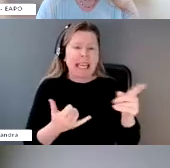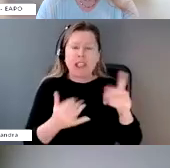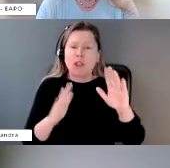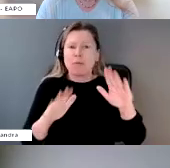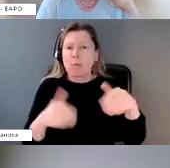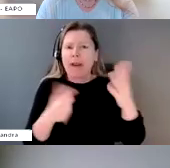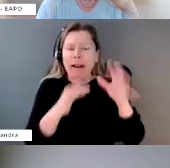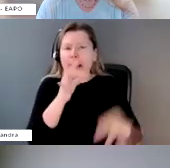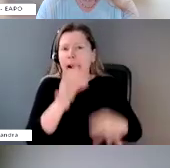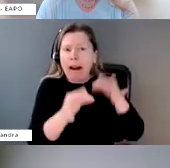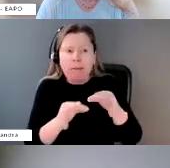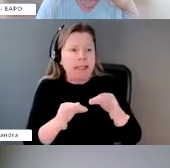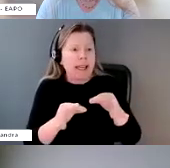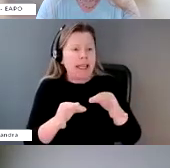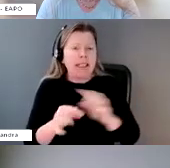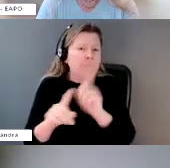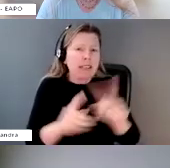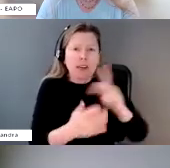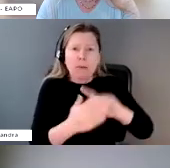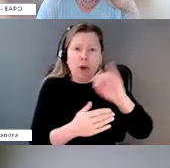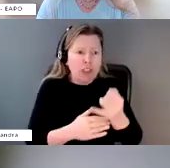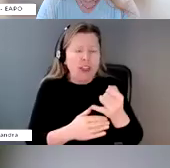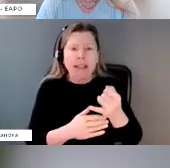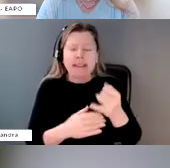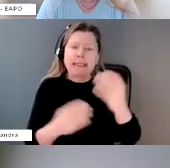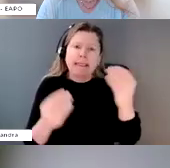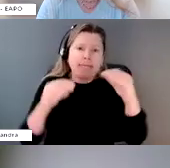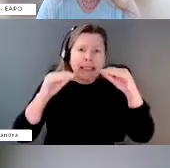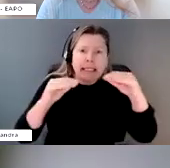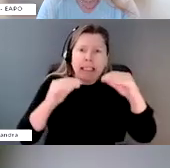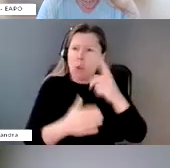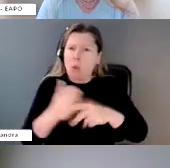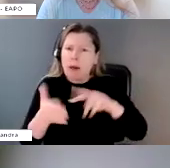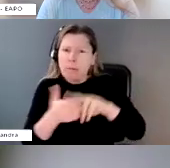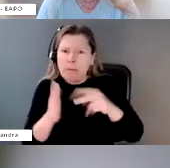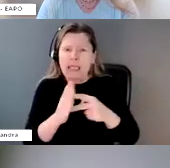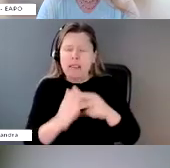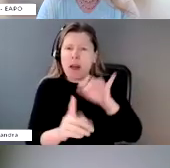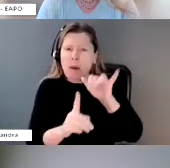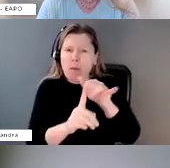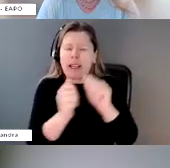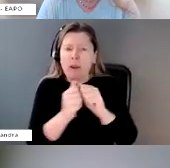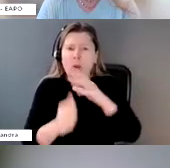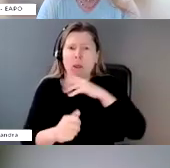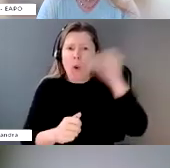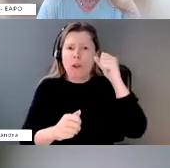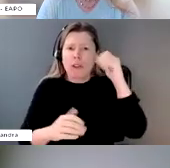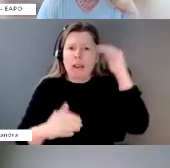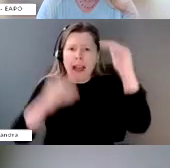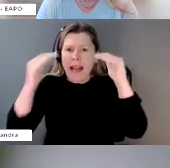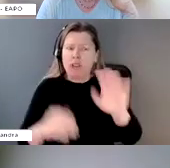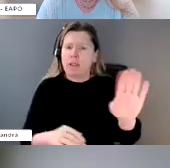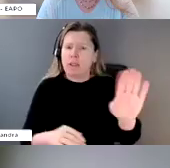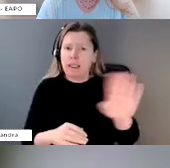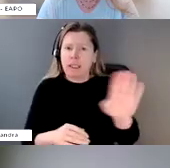on some of the projects, but give us a baseline about what bullying is between older adults. So we have a base understanding around that issue, and we know we've had a lot